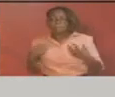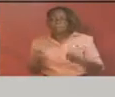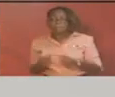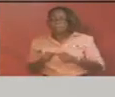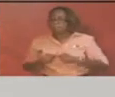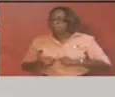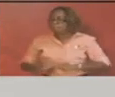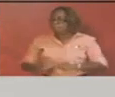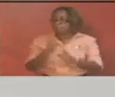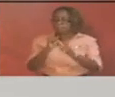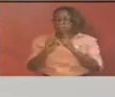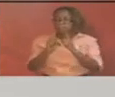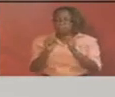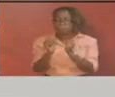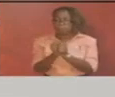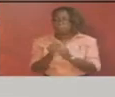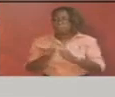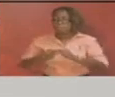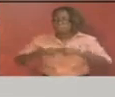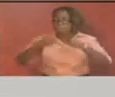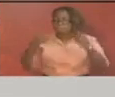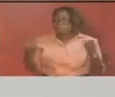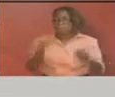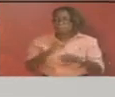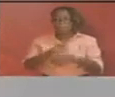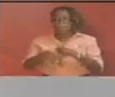press with regards to those matters that you've raised.